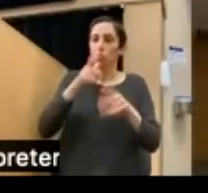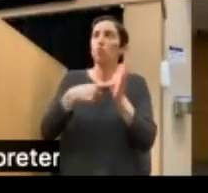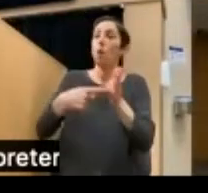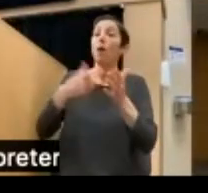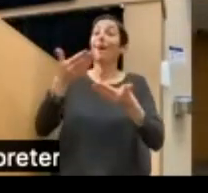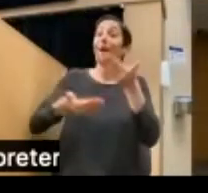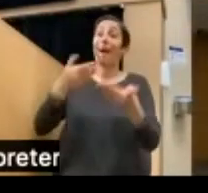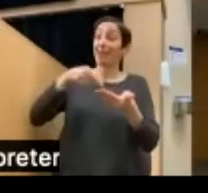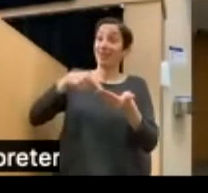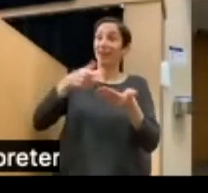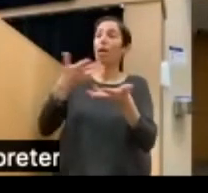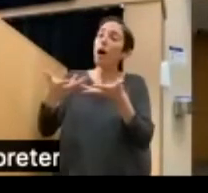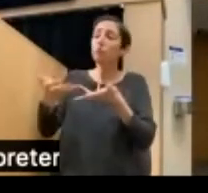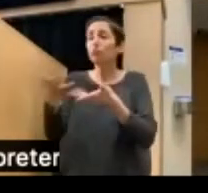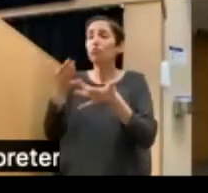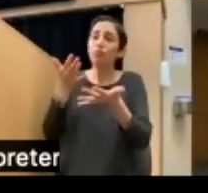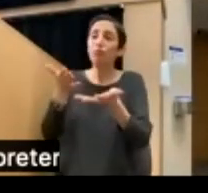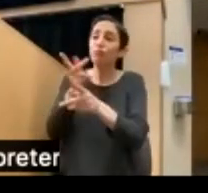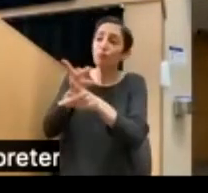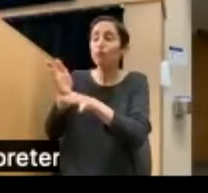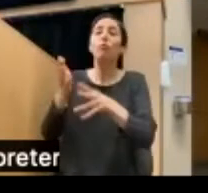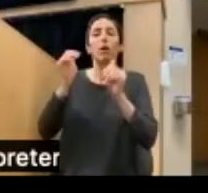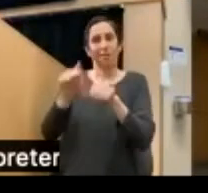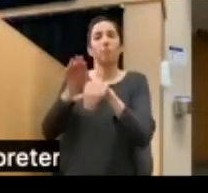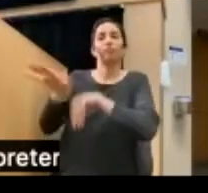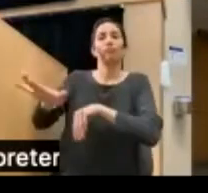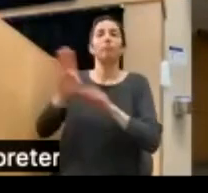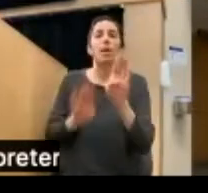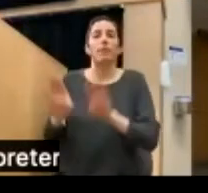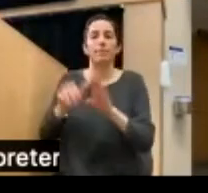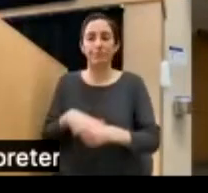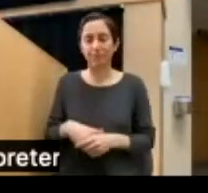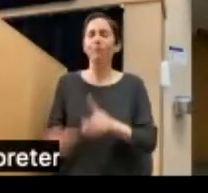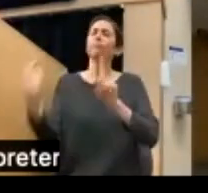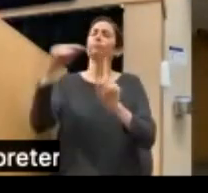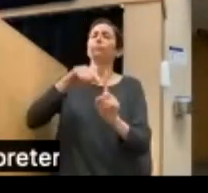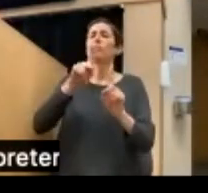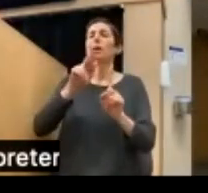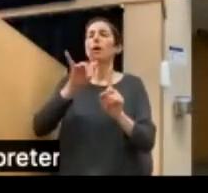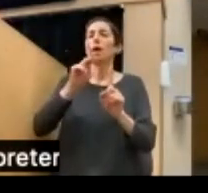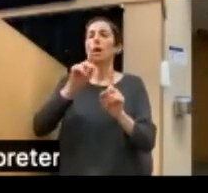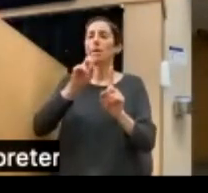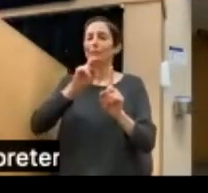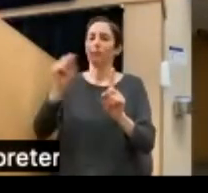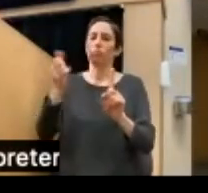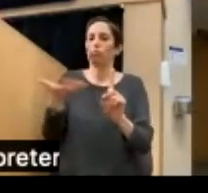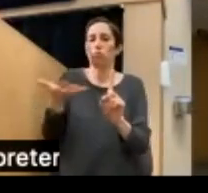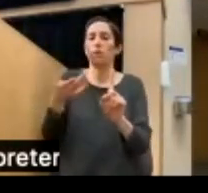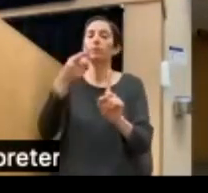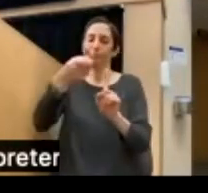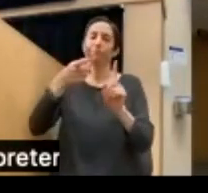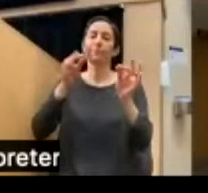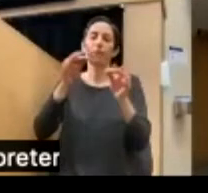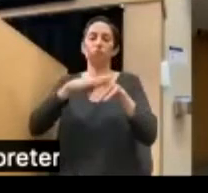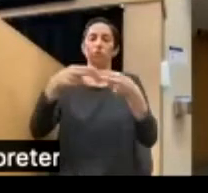for a second about kindness. So what is kindness? So researchers define it as an act that enhances